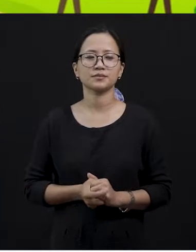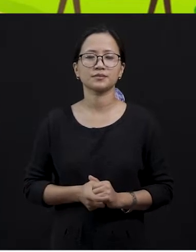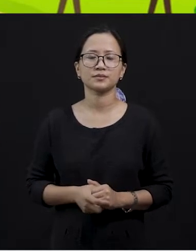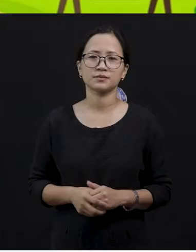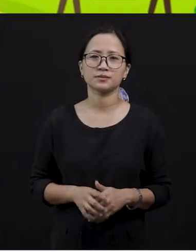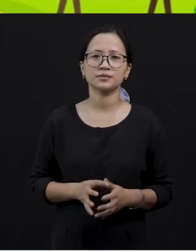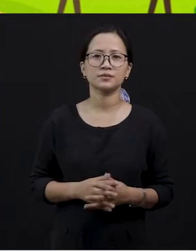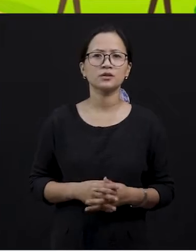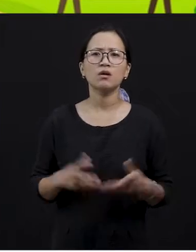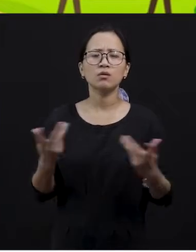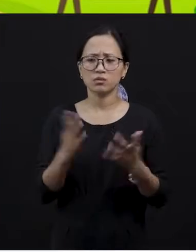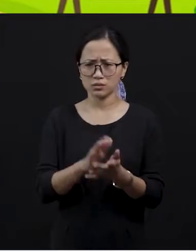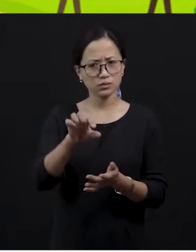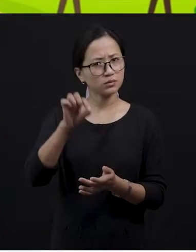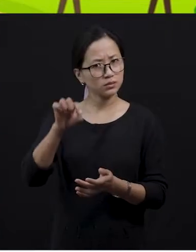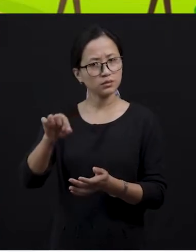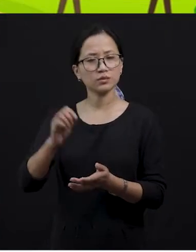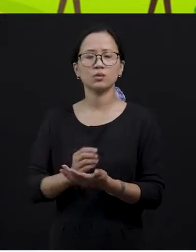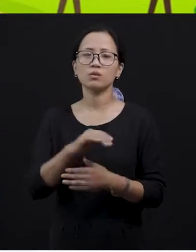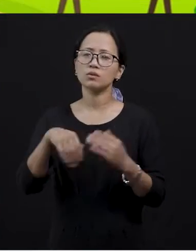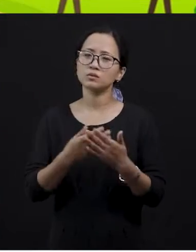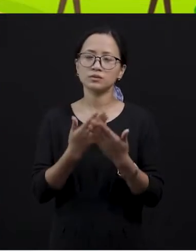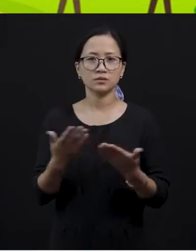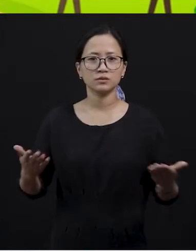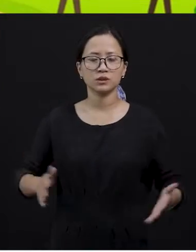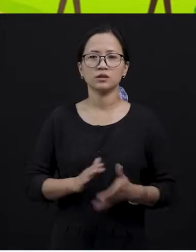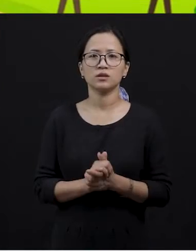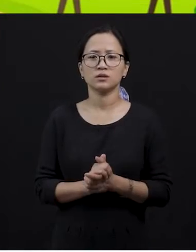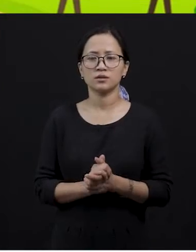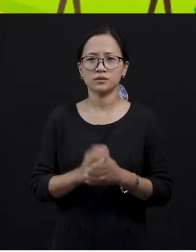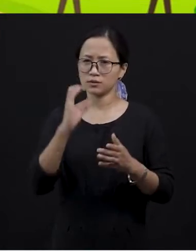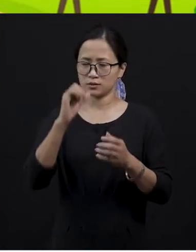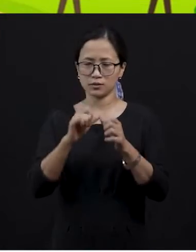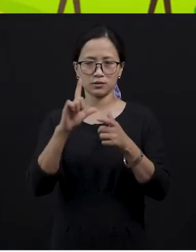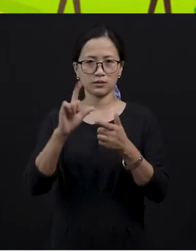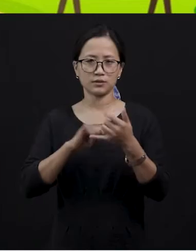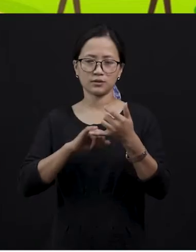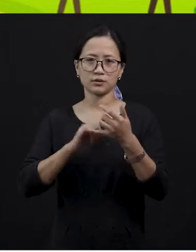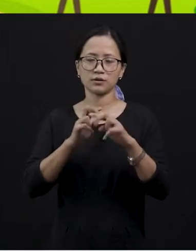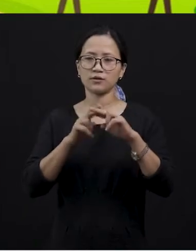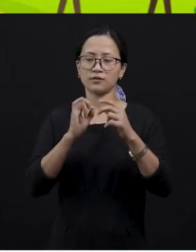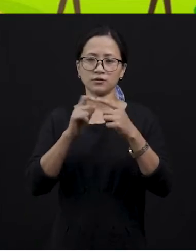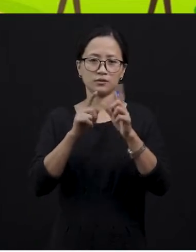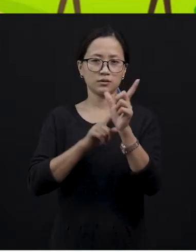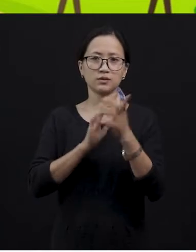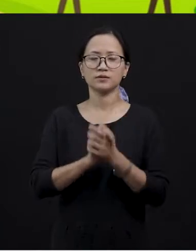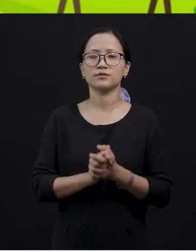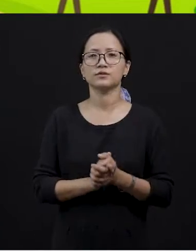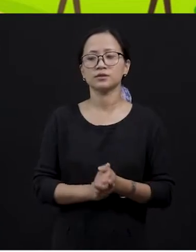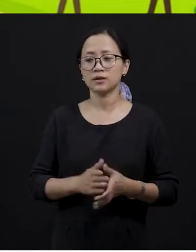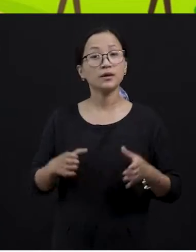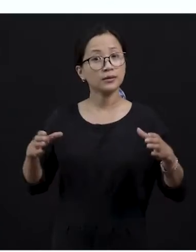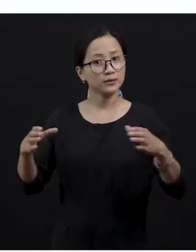flowers. Why are we listing these things? We will classify this, separate this in